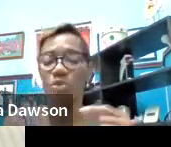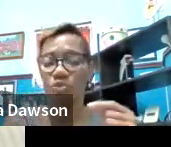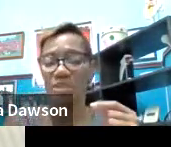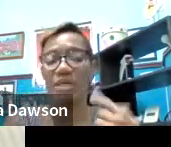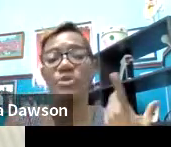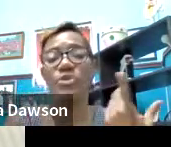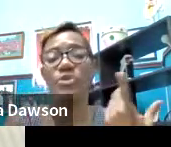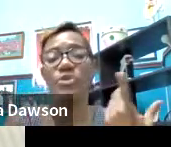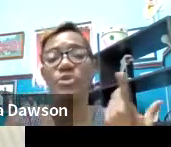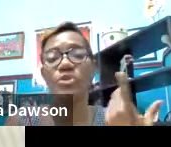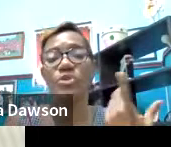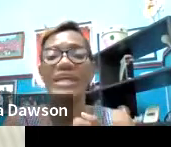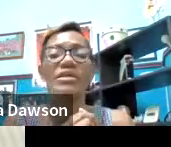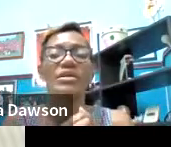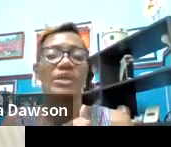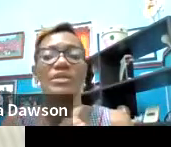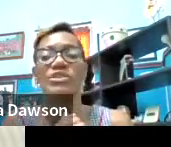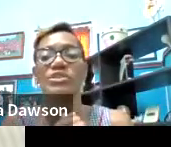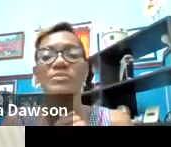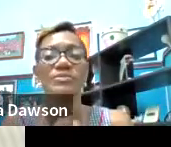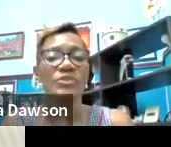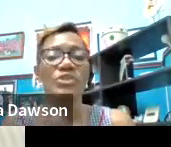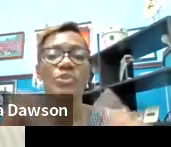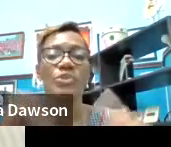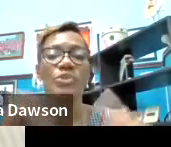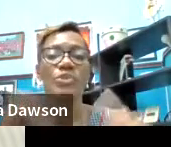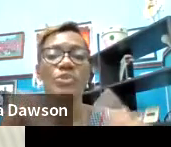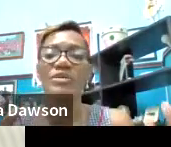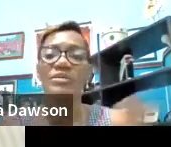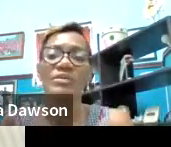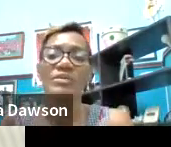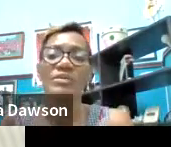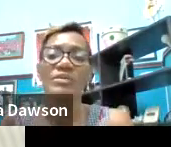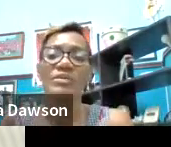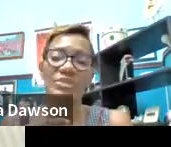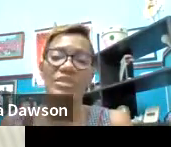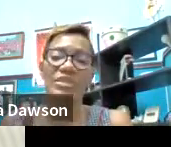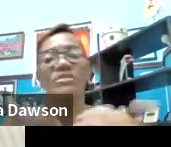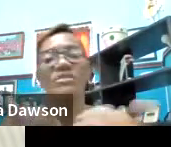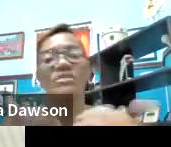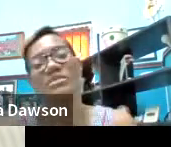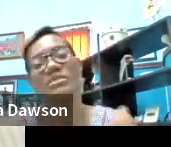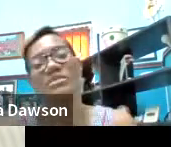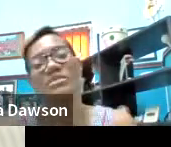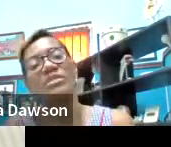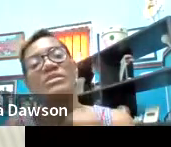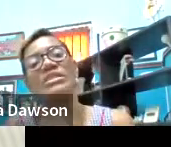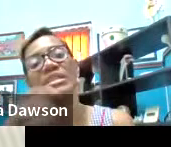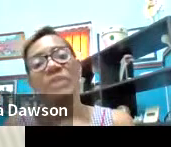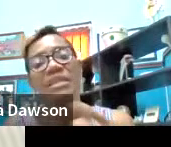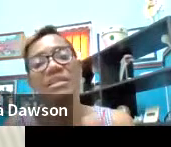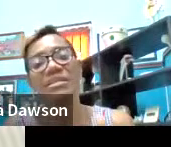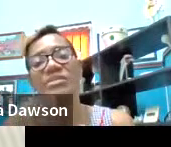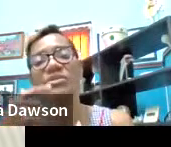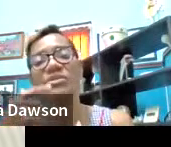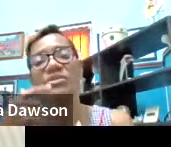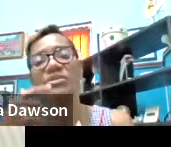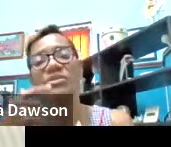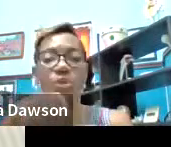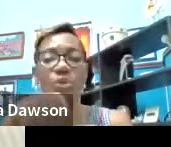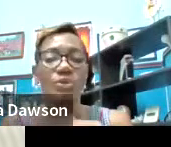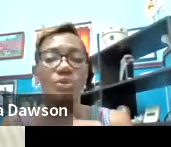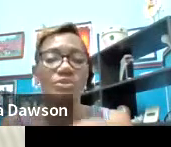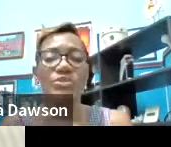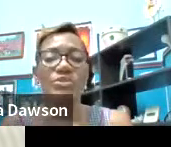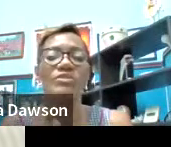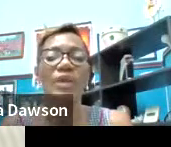it causes movement, and we know we're in the right location. So we use phenol, 5% to 7% demyelinate or